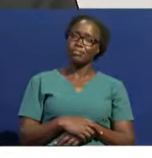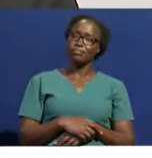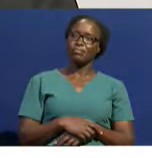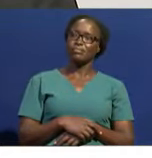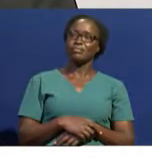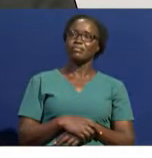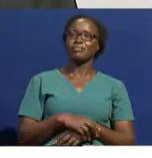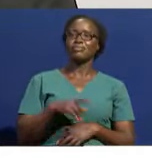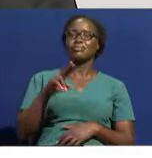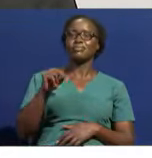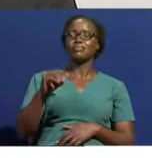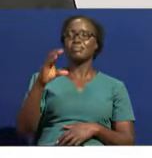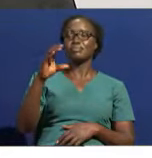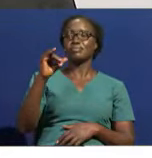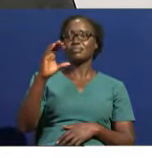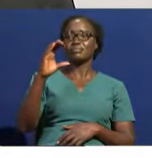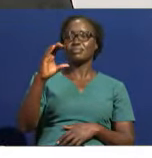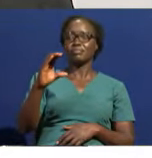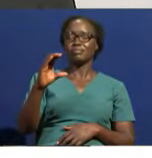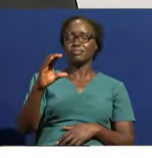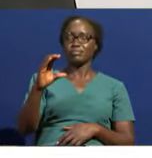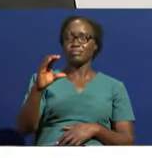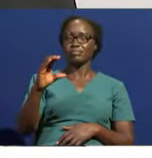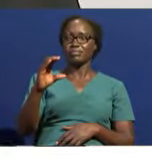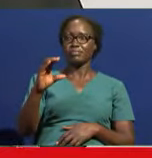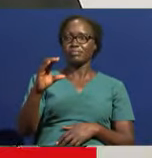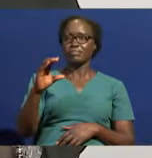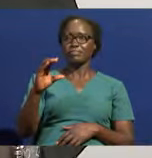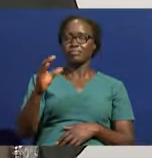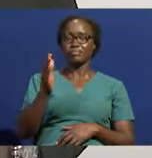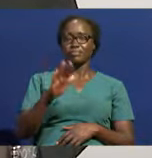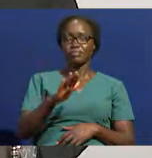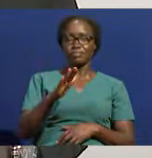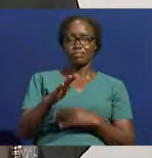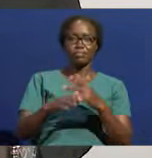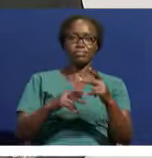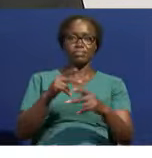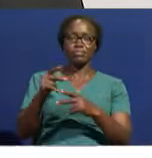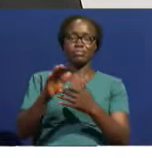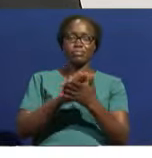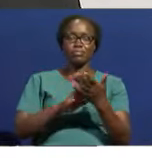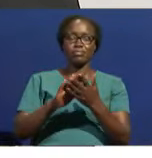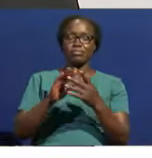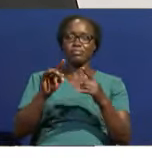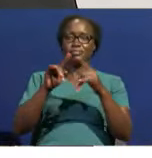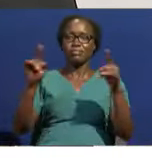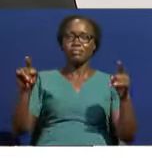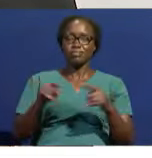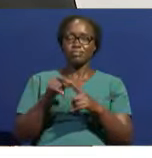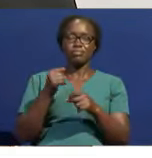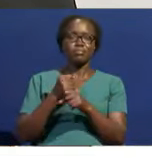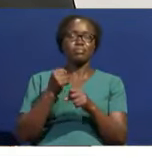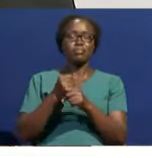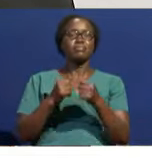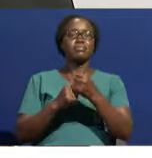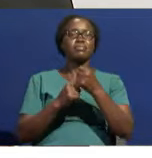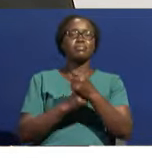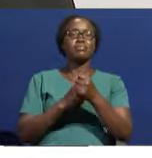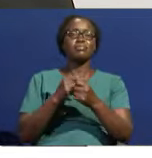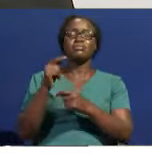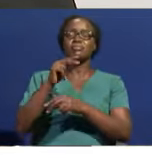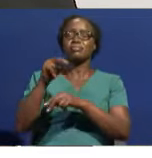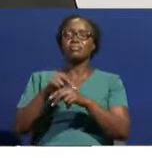The National Cohesion and Integration Commission, NCIC, has embarked on the process to establish a framework to facilitate a national